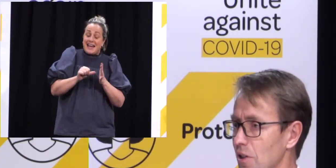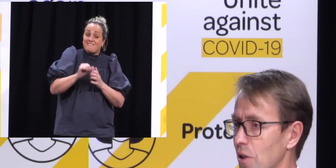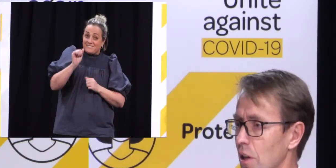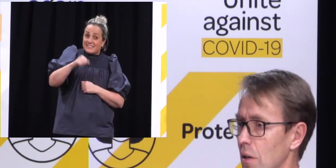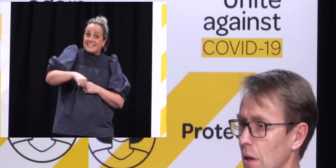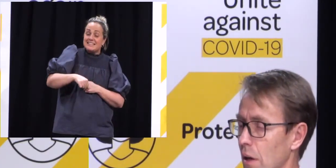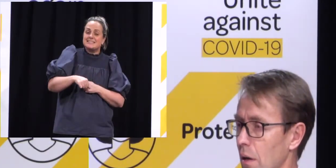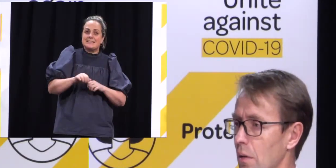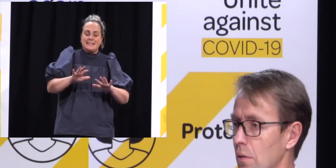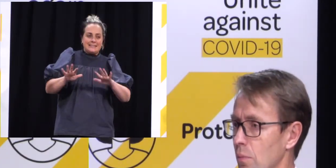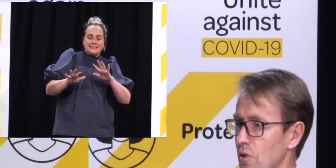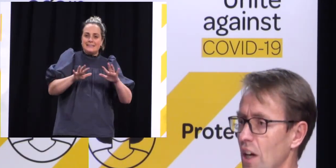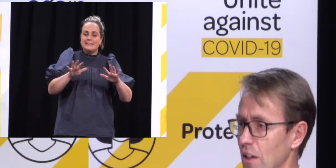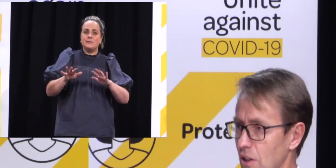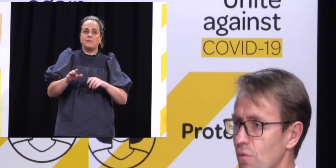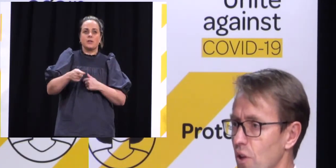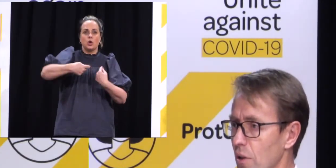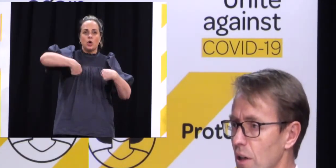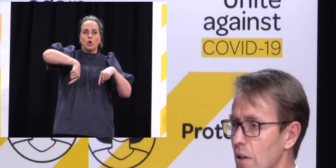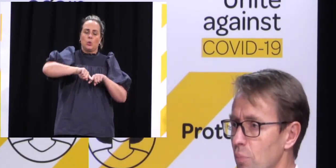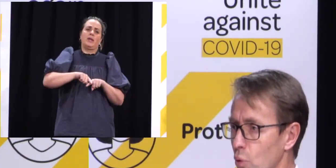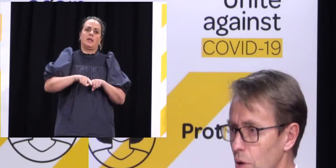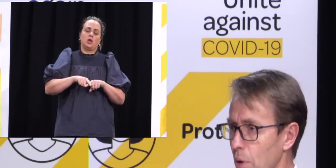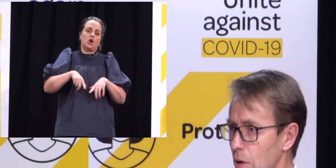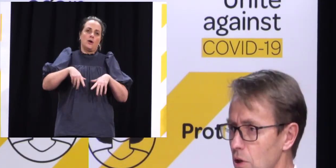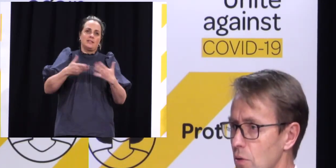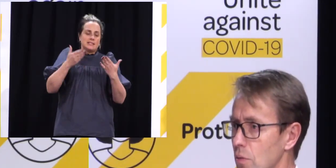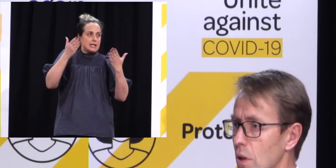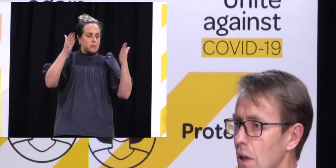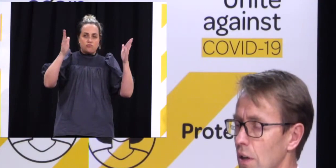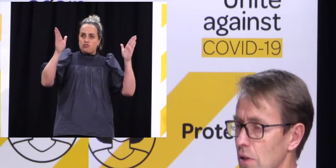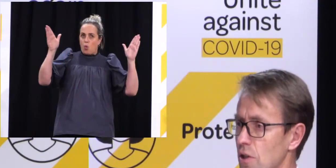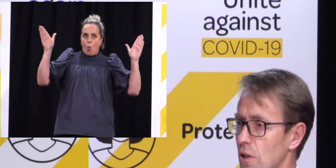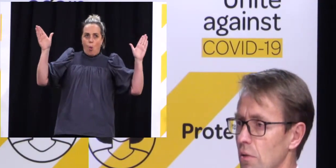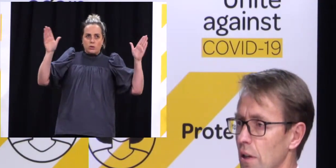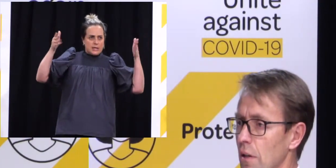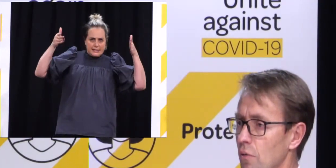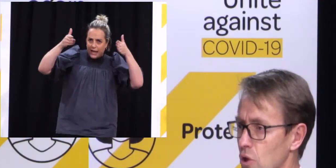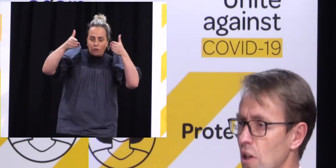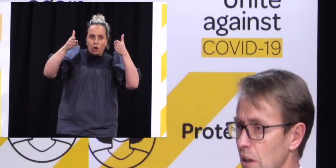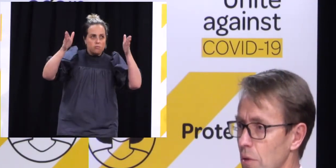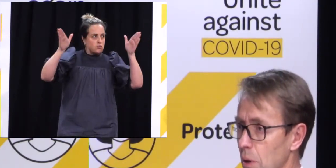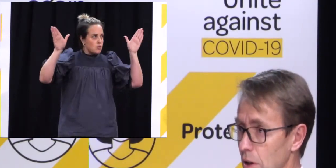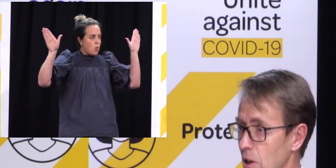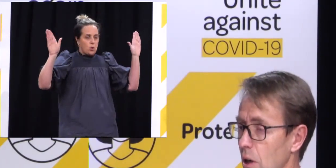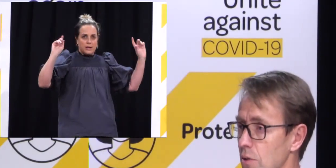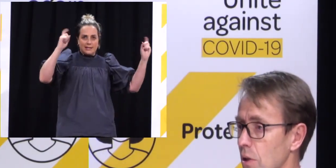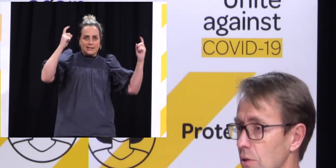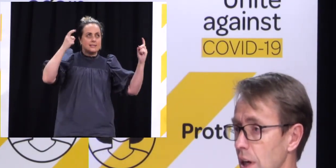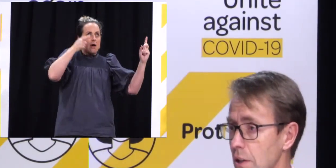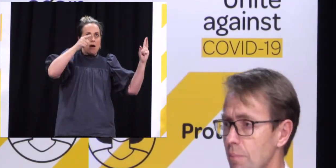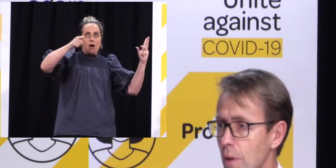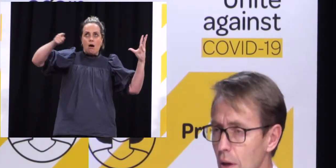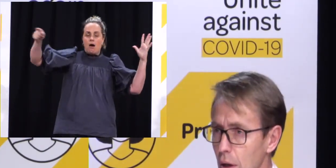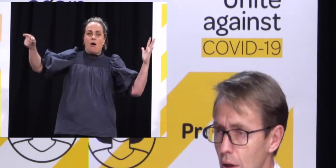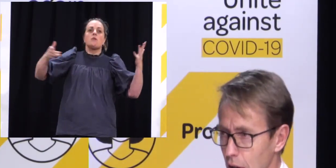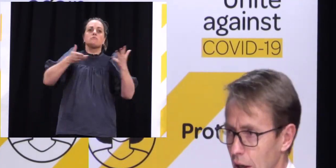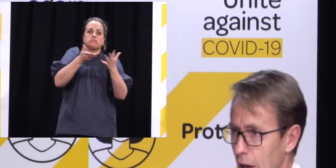being that we've taken this very broad approach to considering virtually everybody as a close